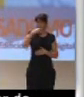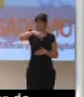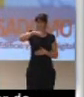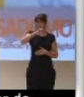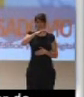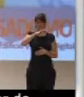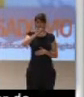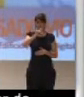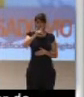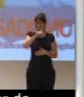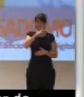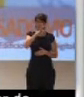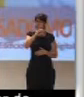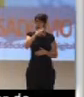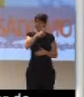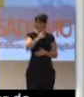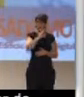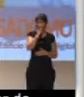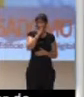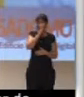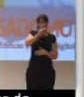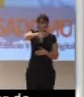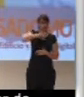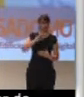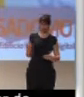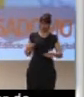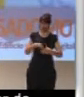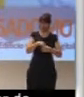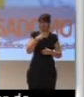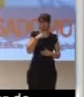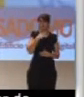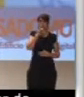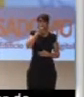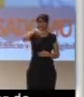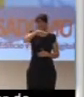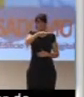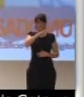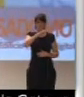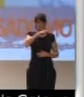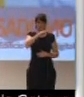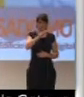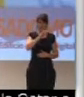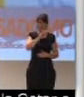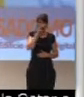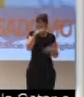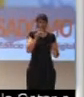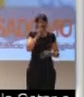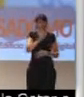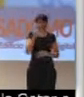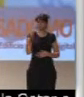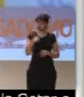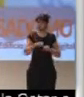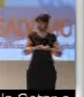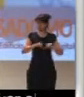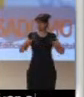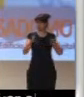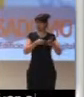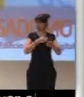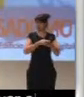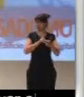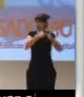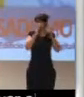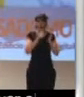showcase home, where we have integrated the INREDIS architecture. This is the living room.